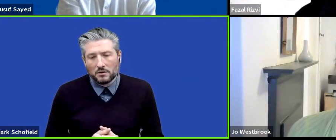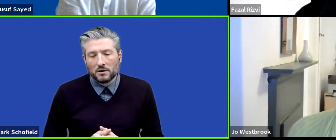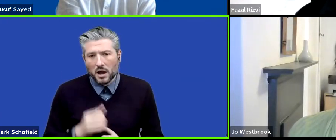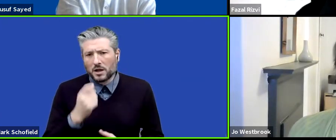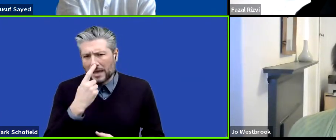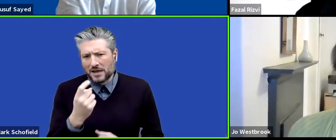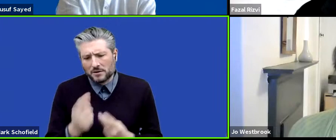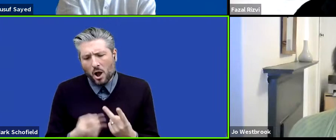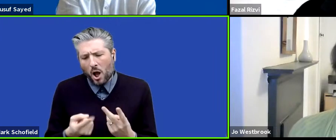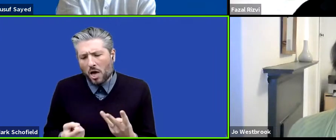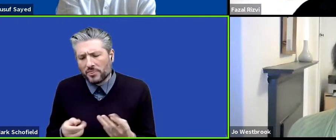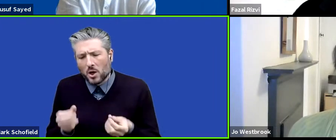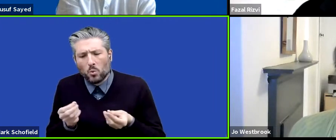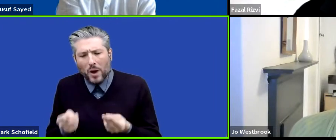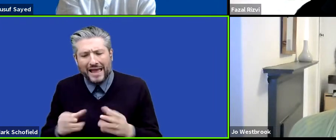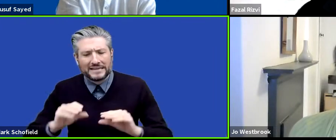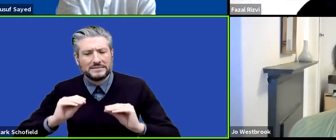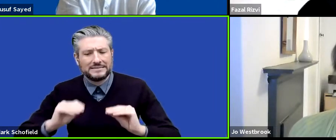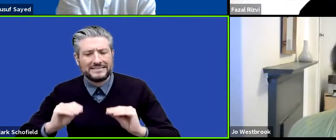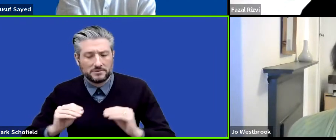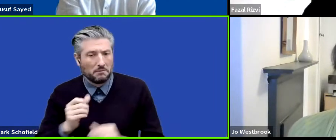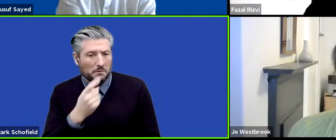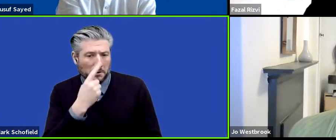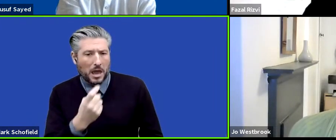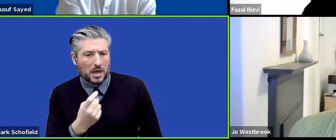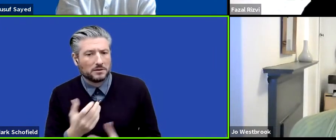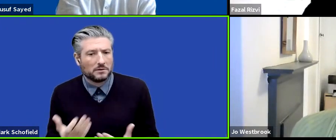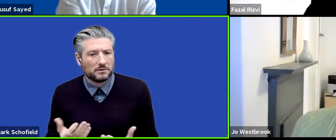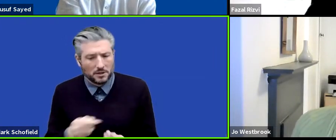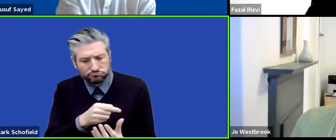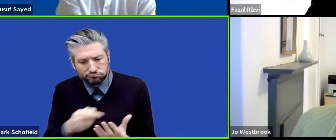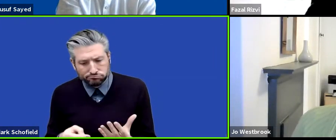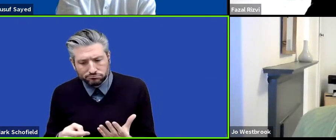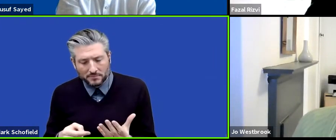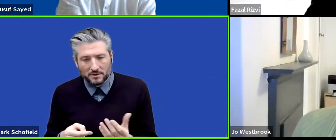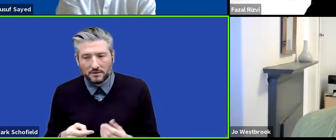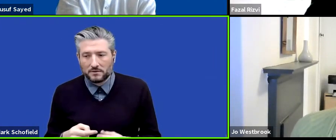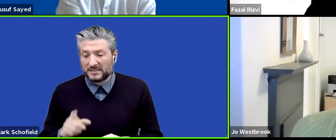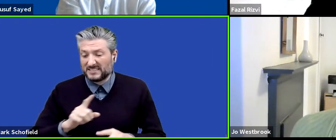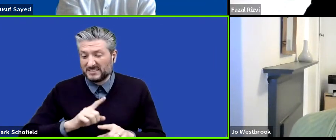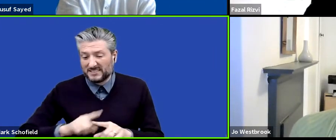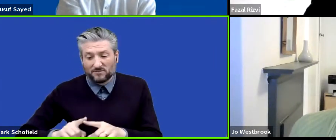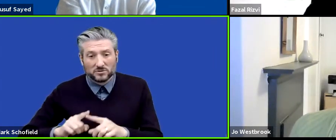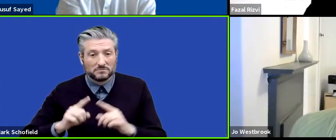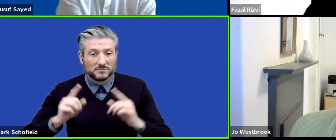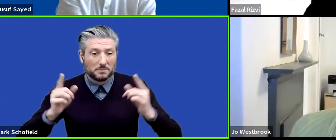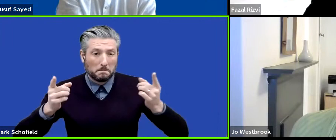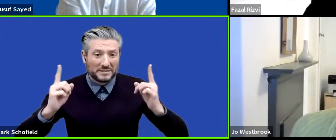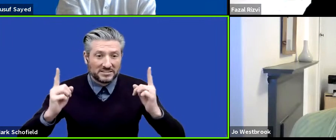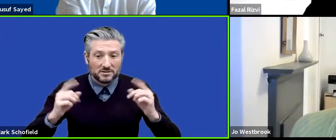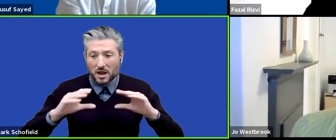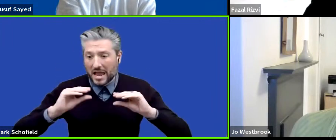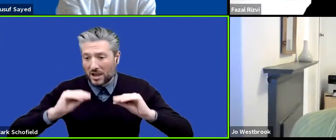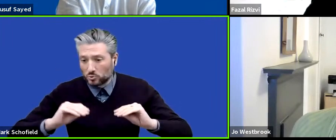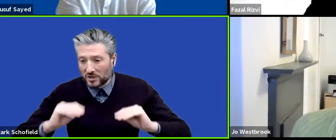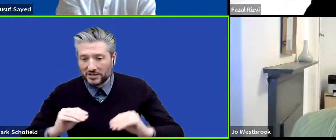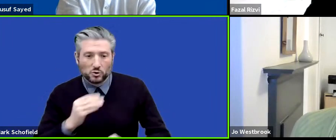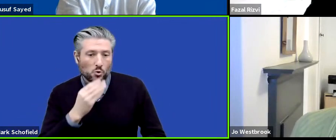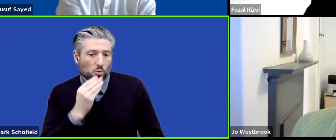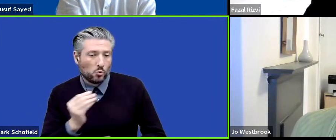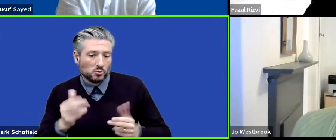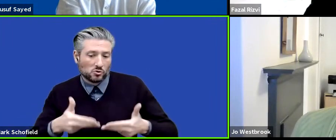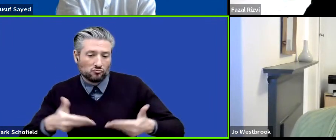and schools, and there are agile responses by ministries of education in the Global South, such as remote learning platforms,